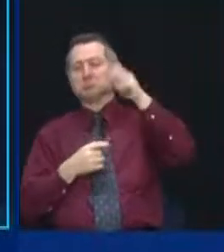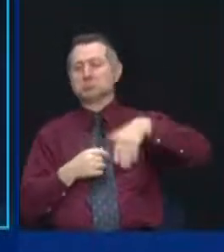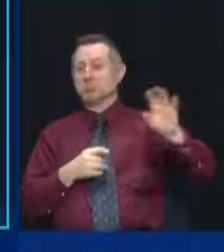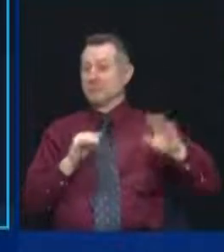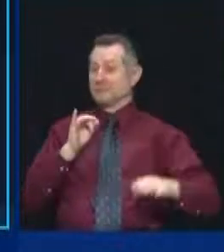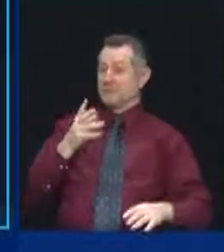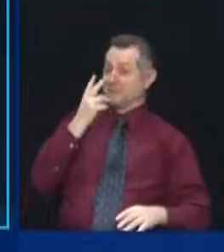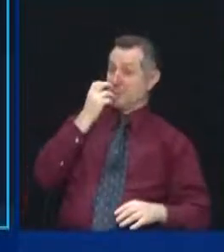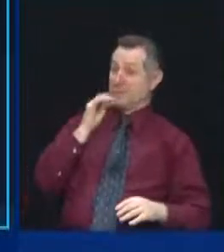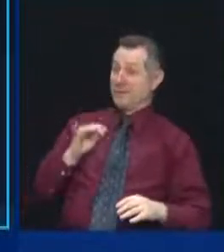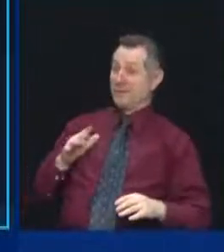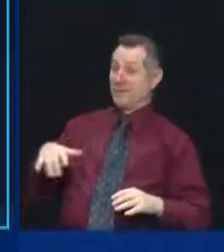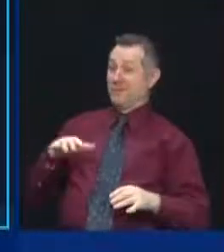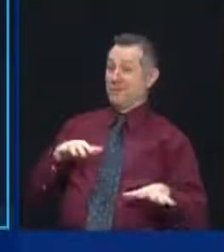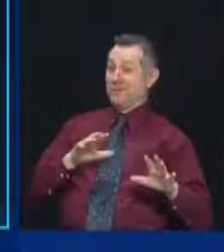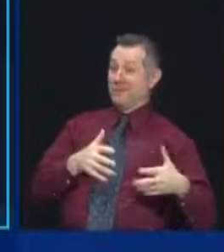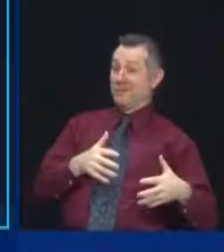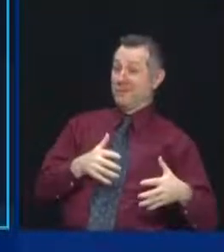were just chatting about it.